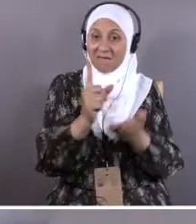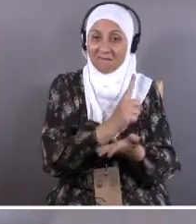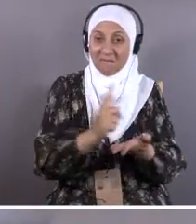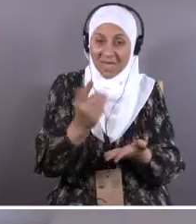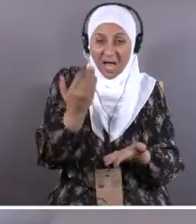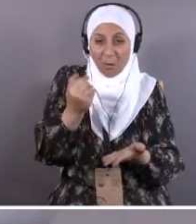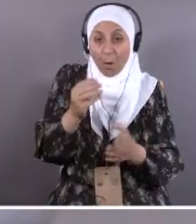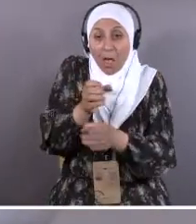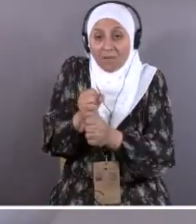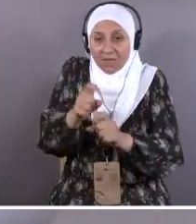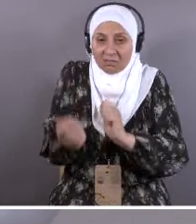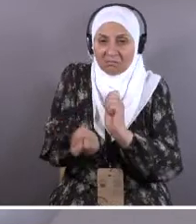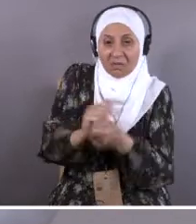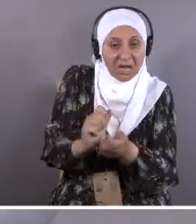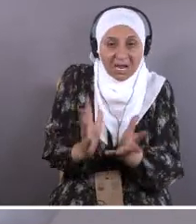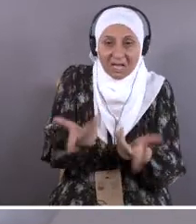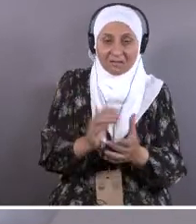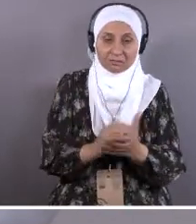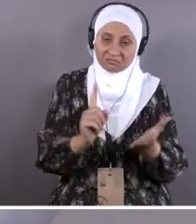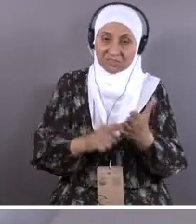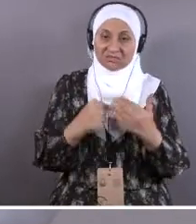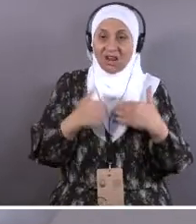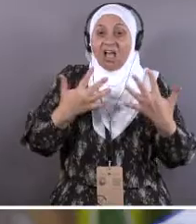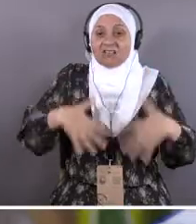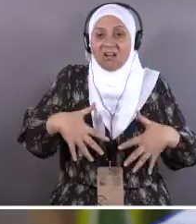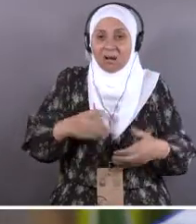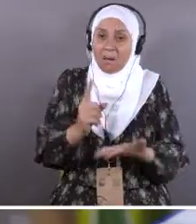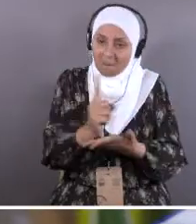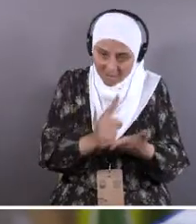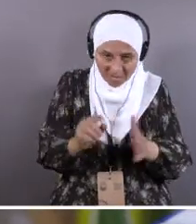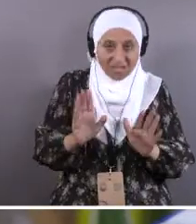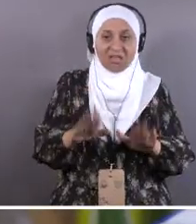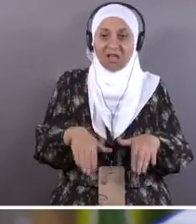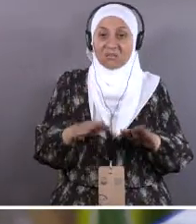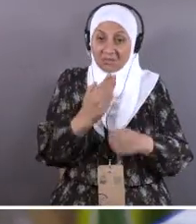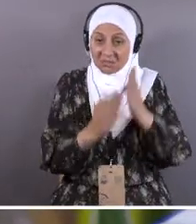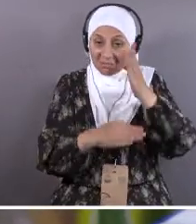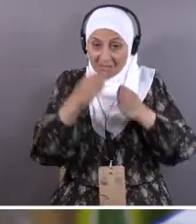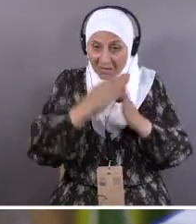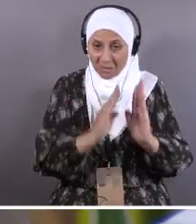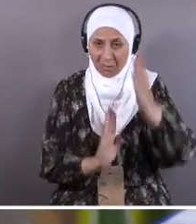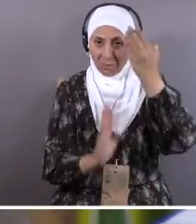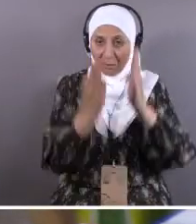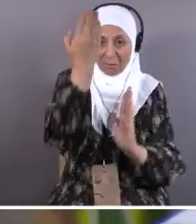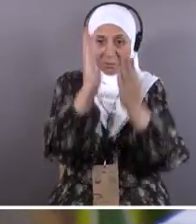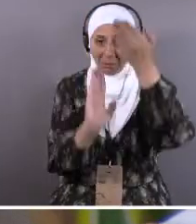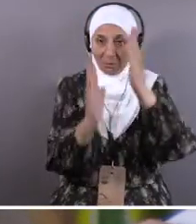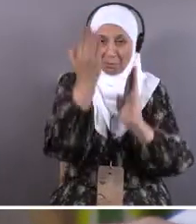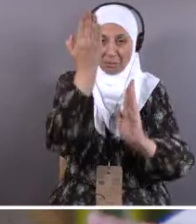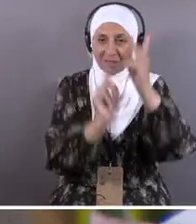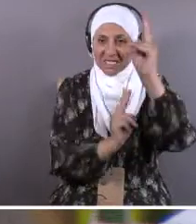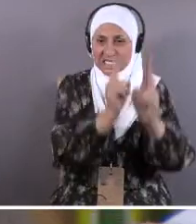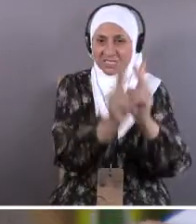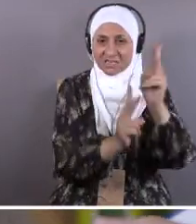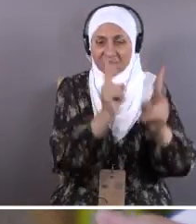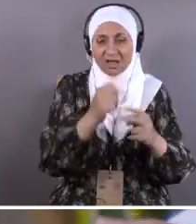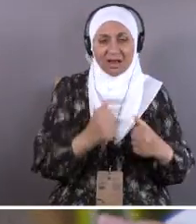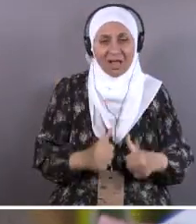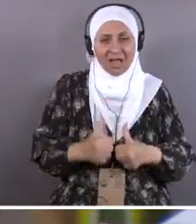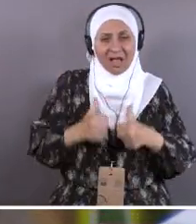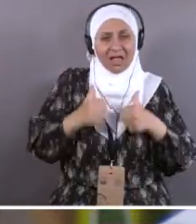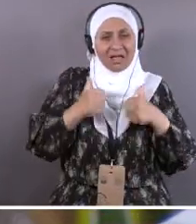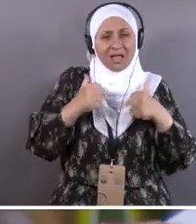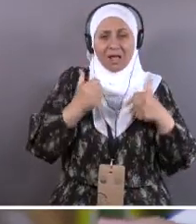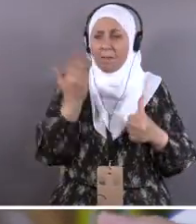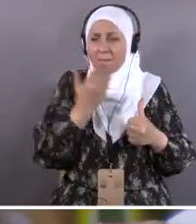lives as a community? The environment is no longer as it used to be. So urbanization has